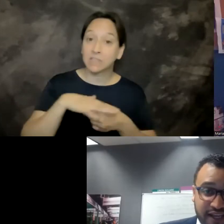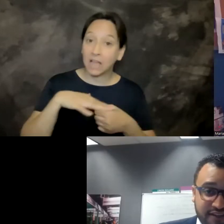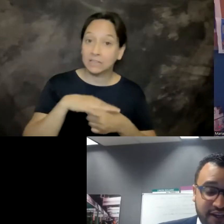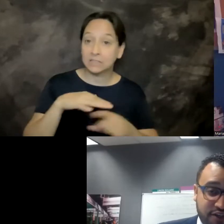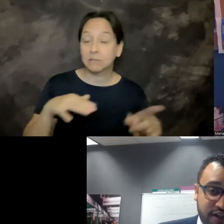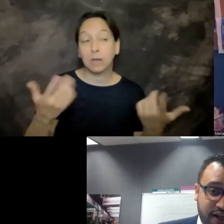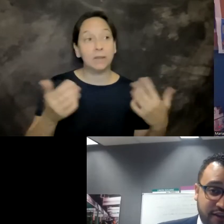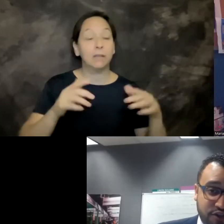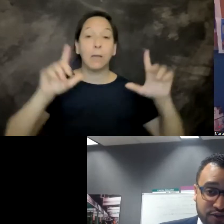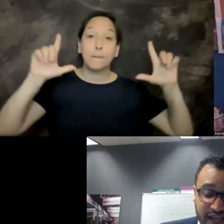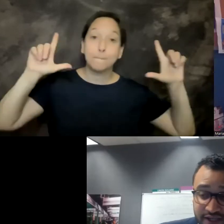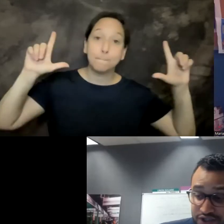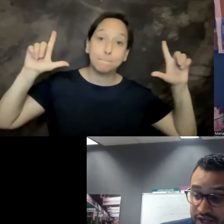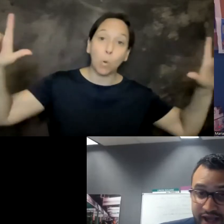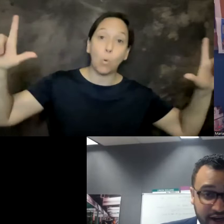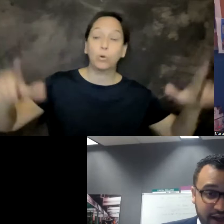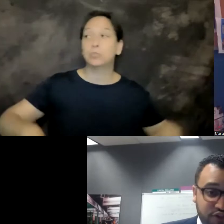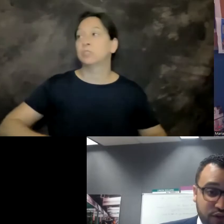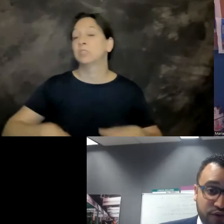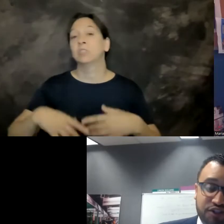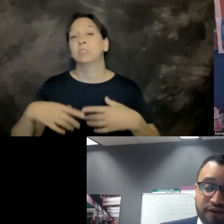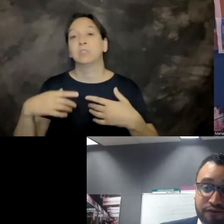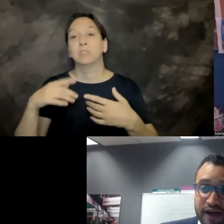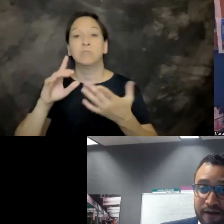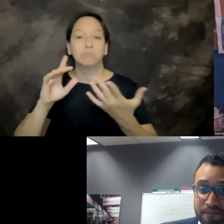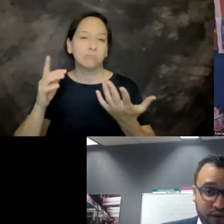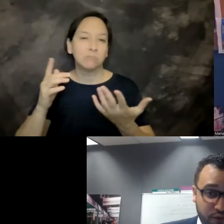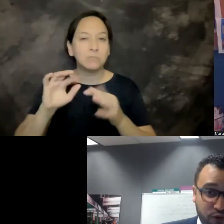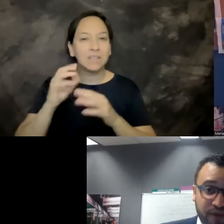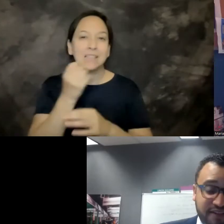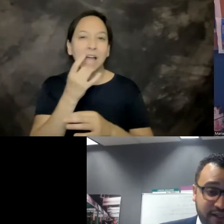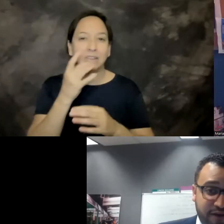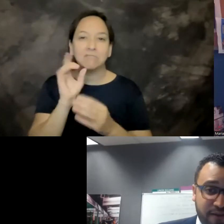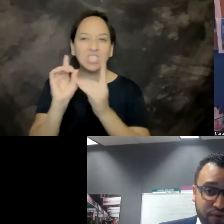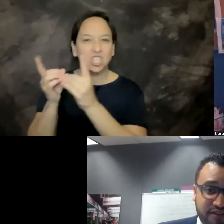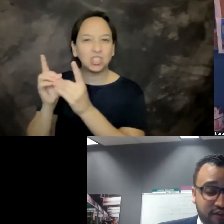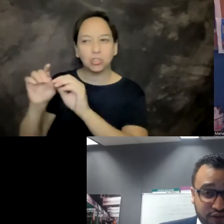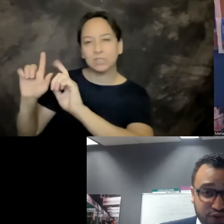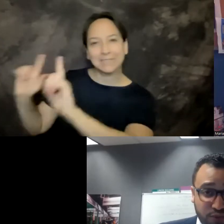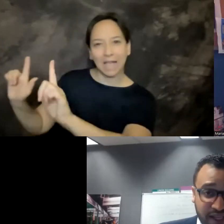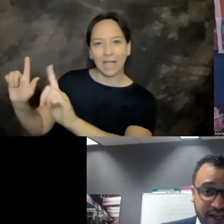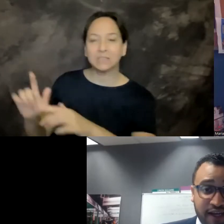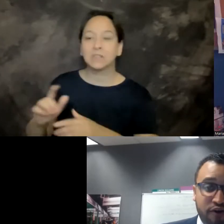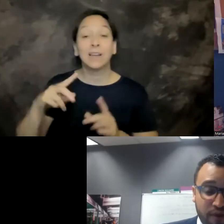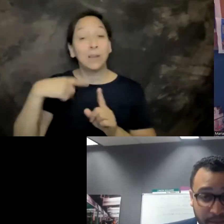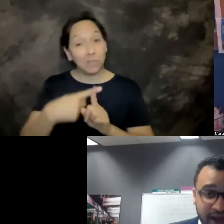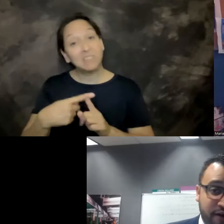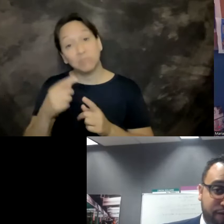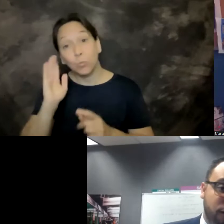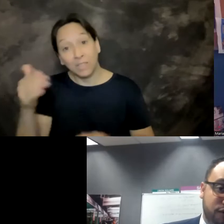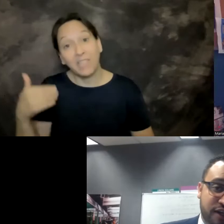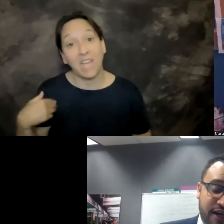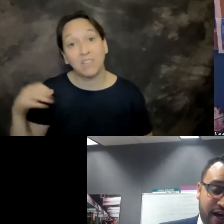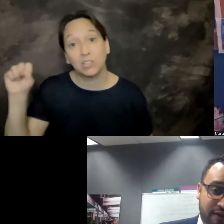billboards, in-station digital signage. And as you alluded, Chief, there will be a significant presence on social media,